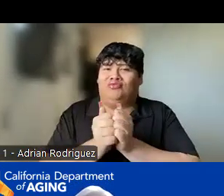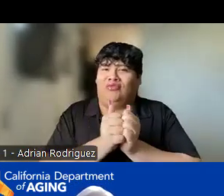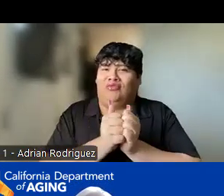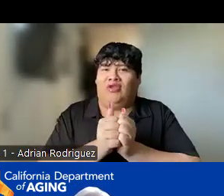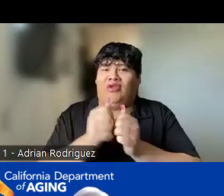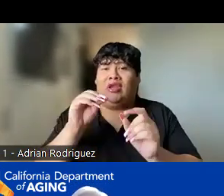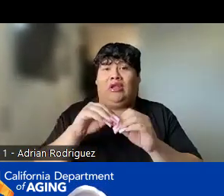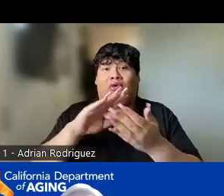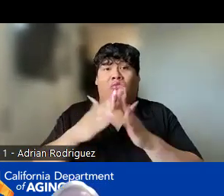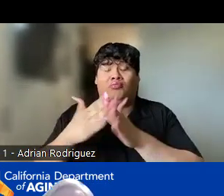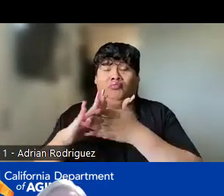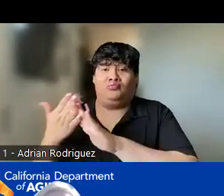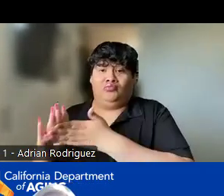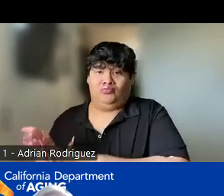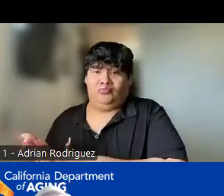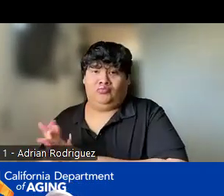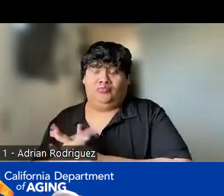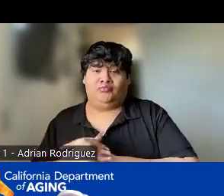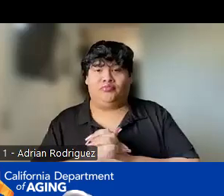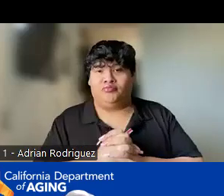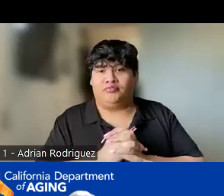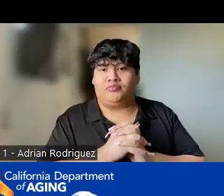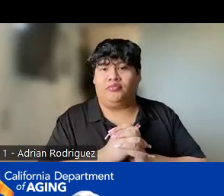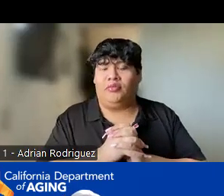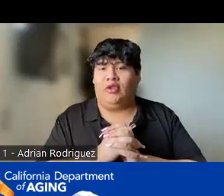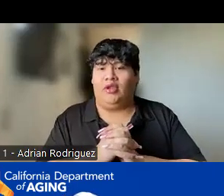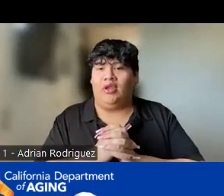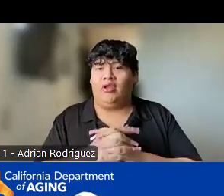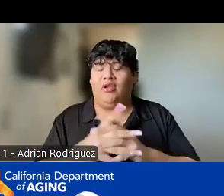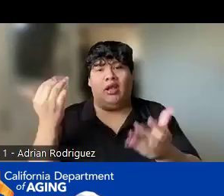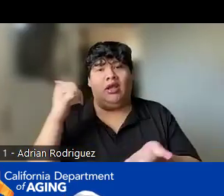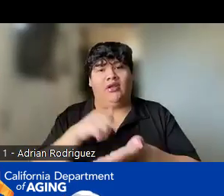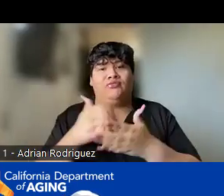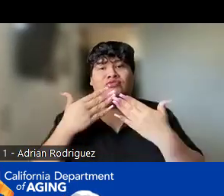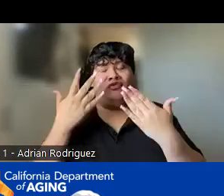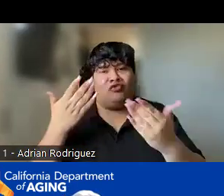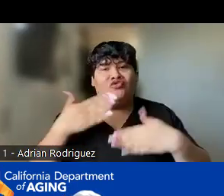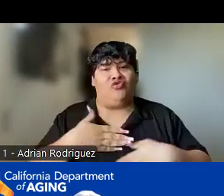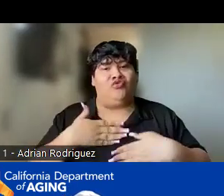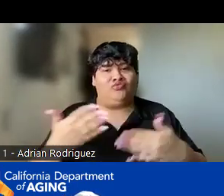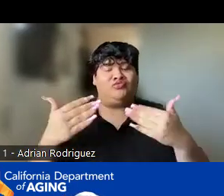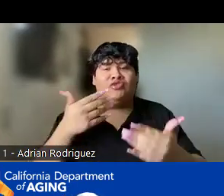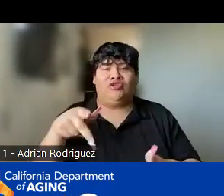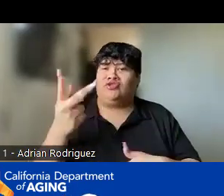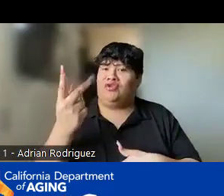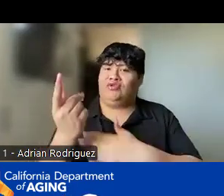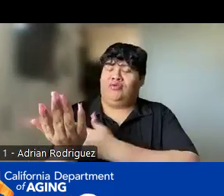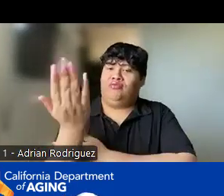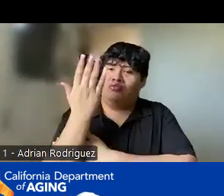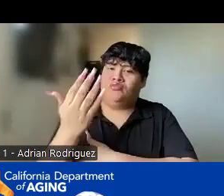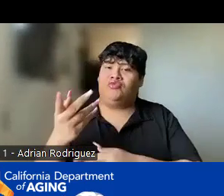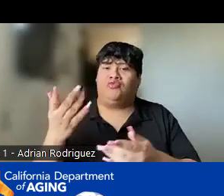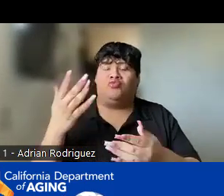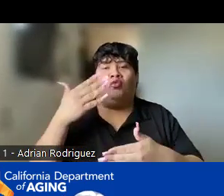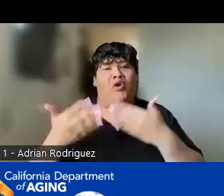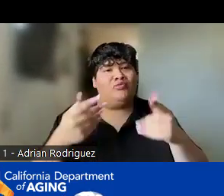IMPACT Stakeholder Advisory Committee meeting. Again, thank you for joining us this Thursday morning. We welcome you to this